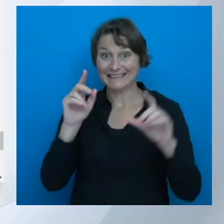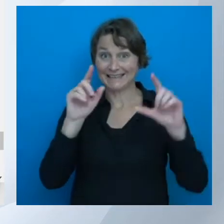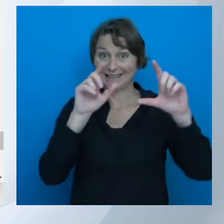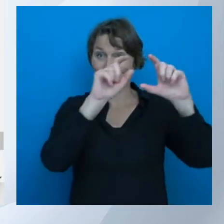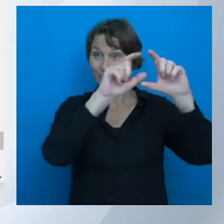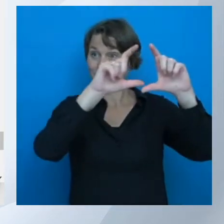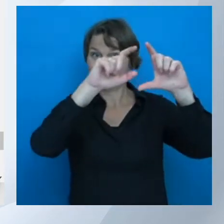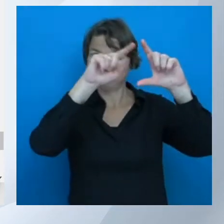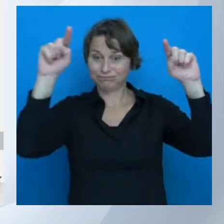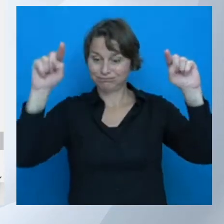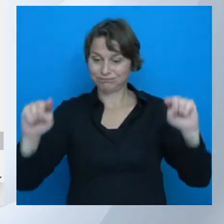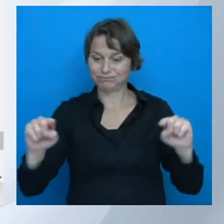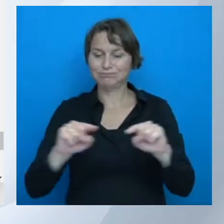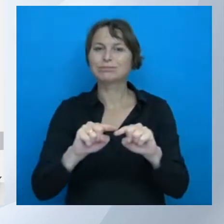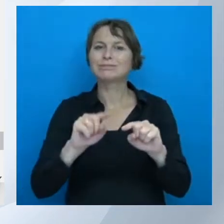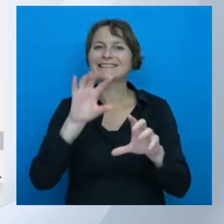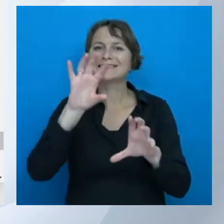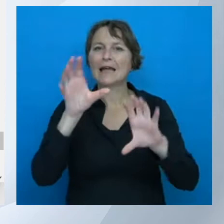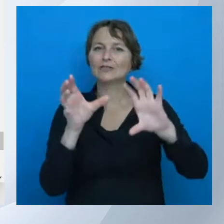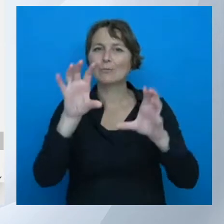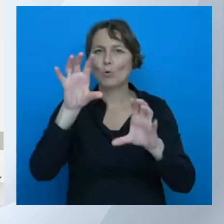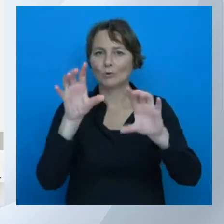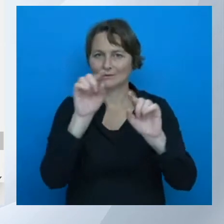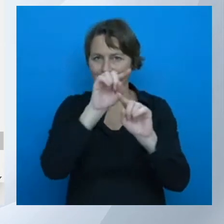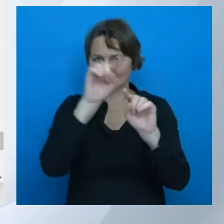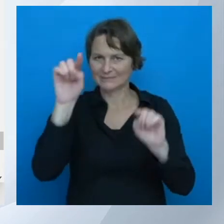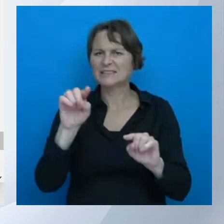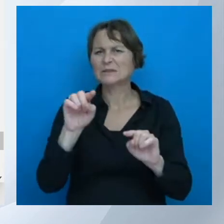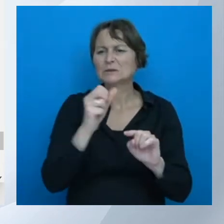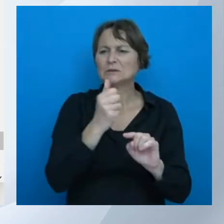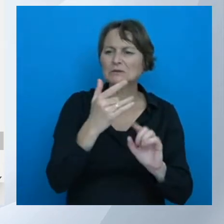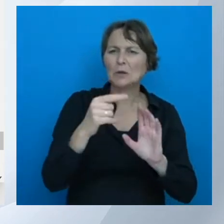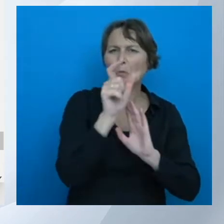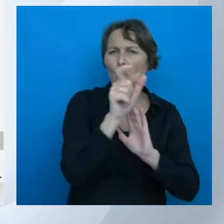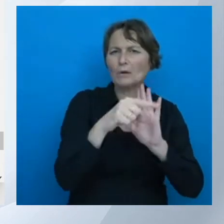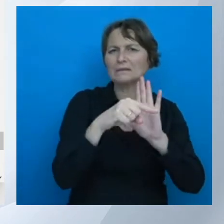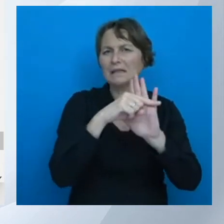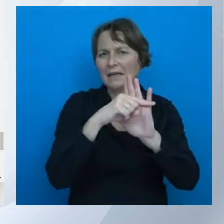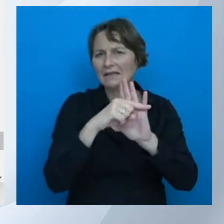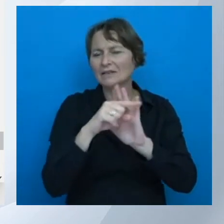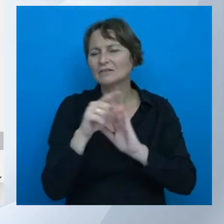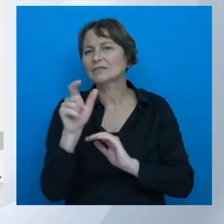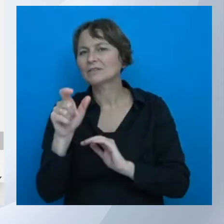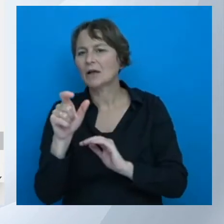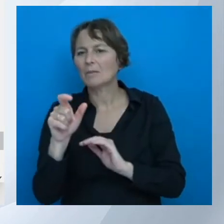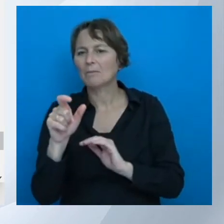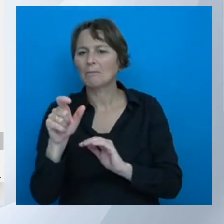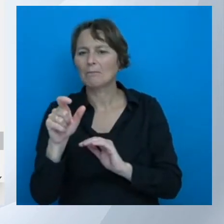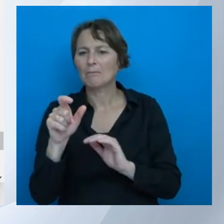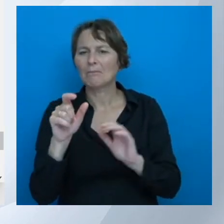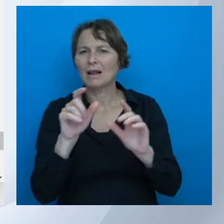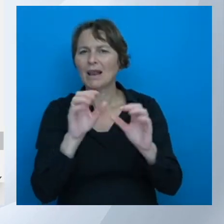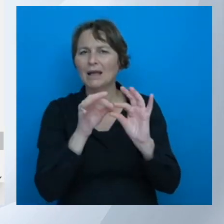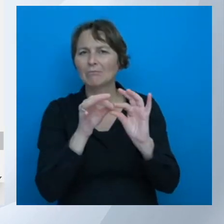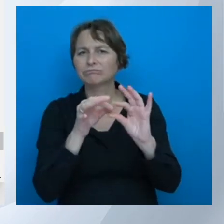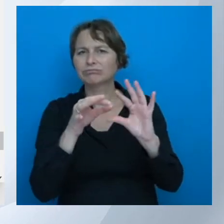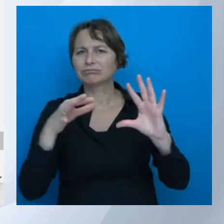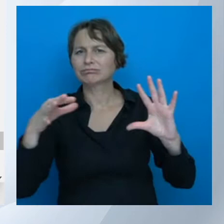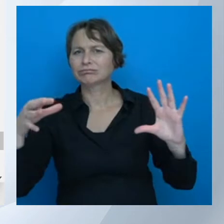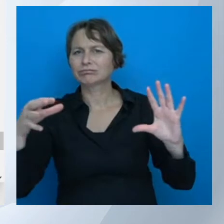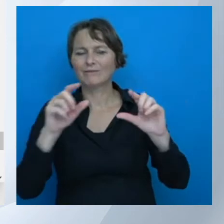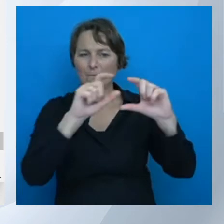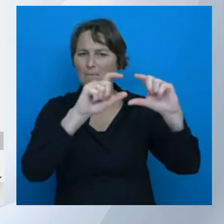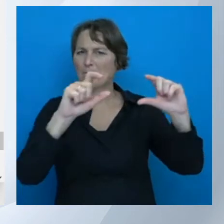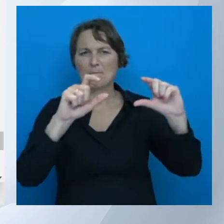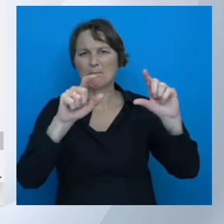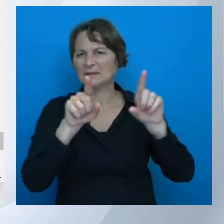like that some of the words, there are some negative features as well that is leading away from the slate label. There are